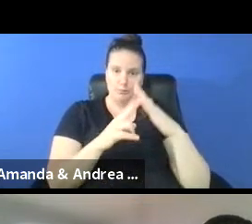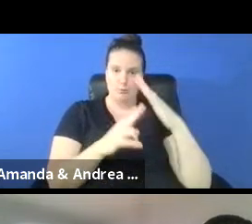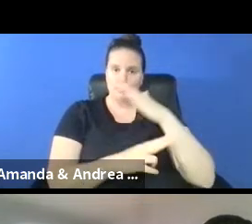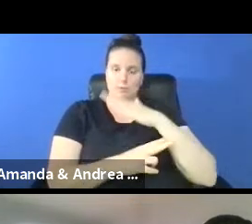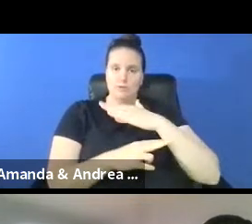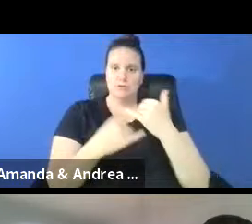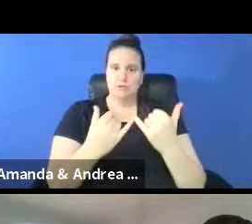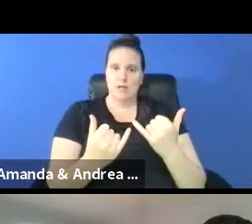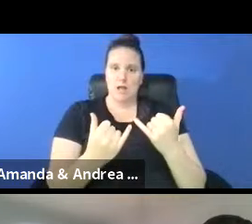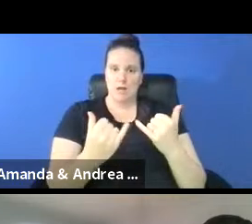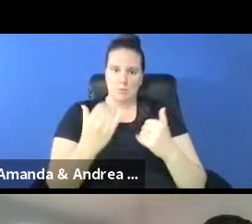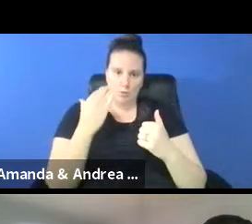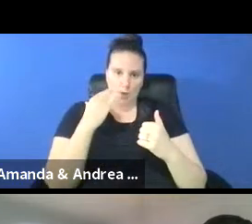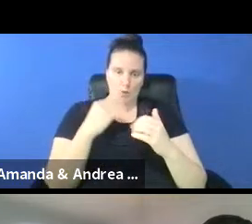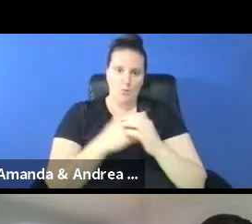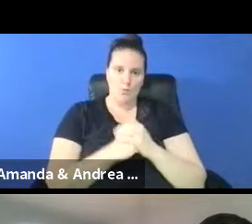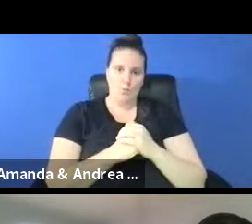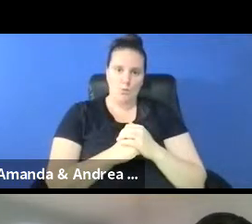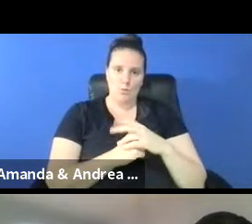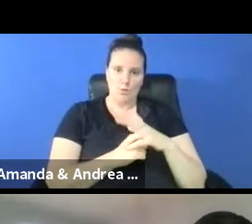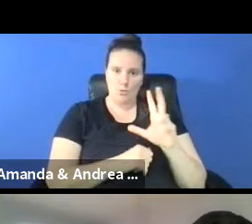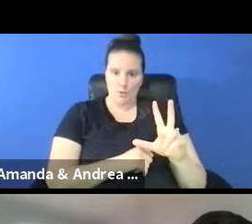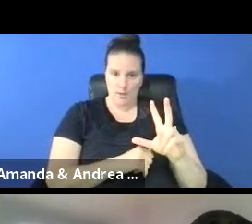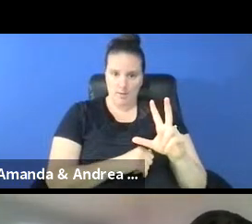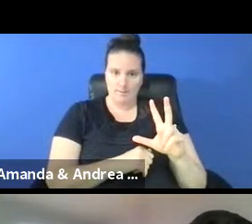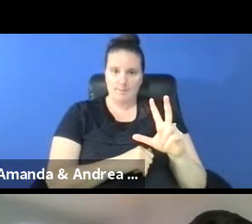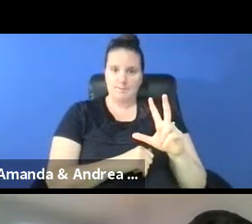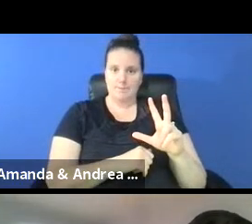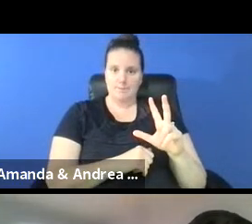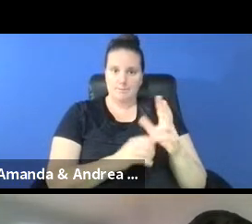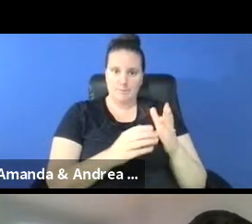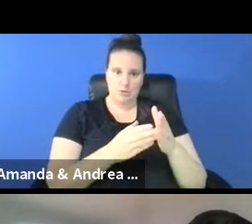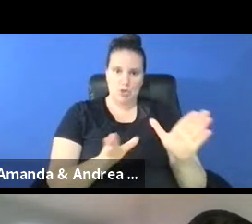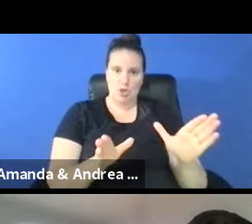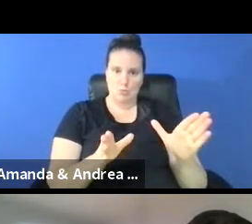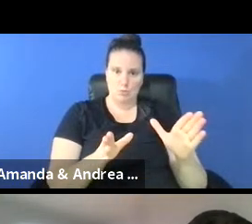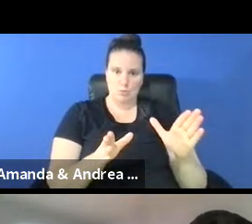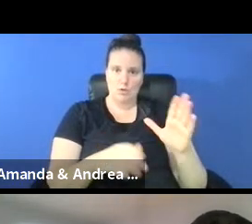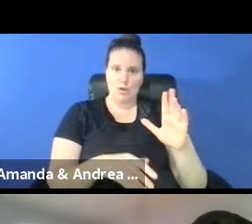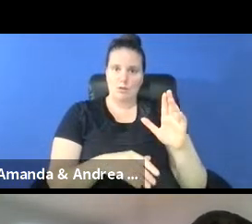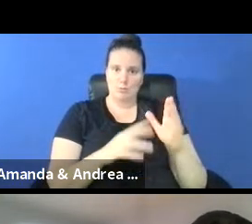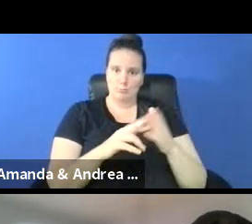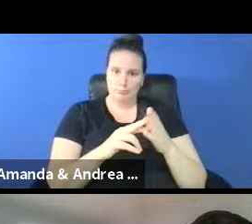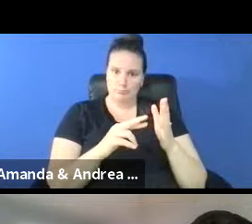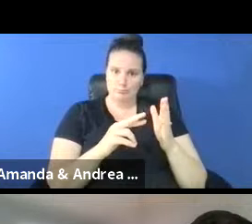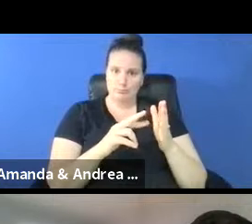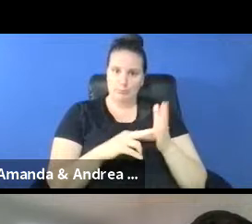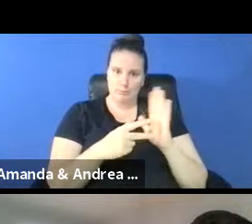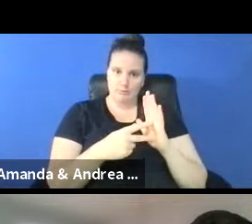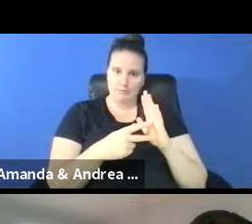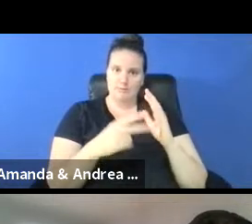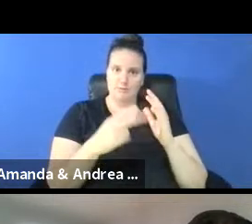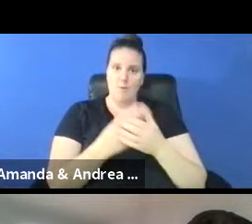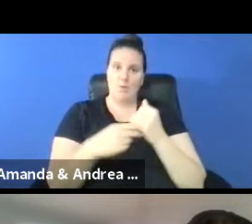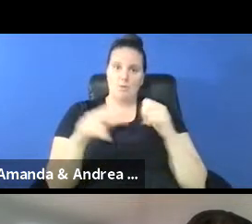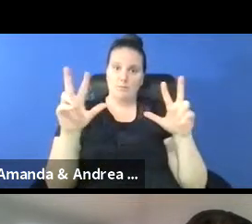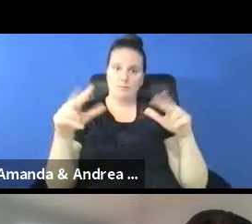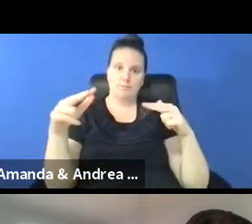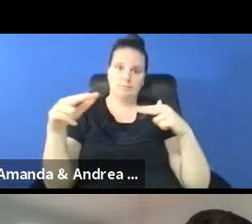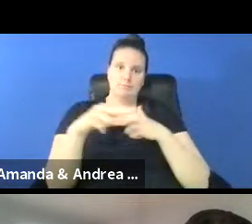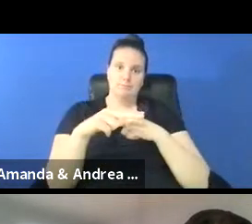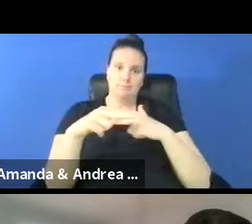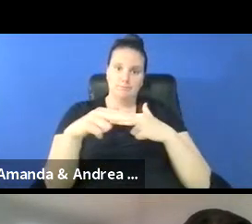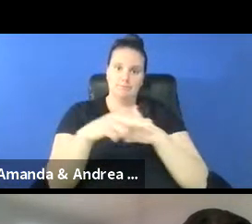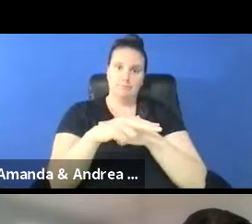that there are 3 general purpose lanes, both north and south of our program